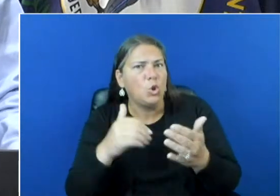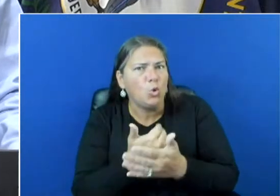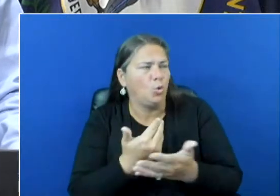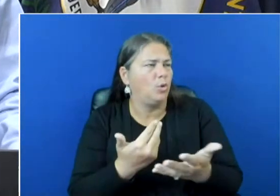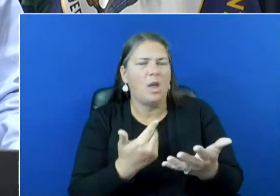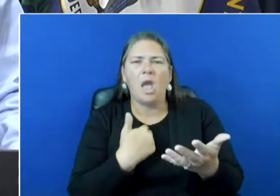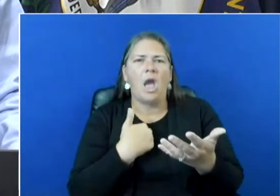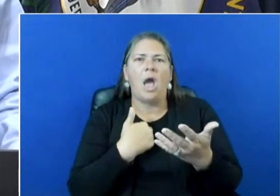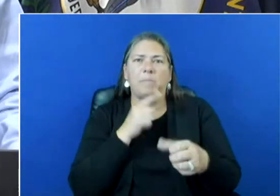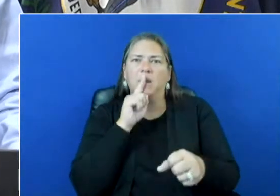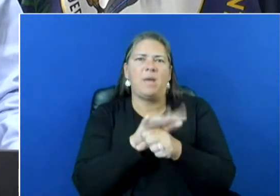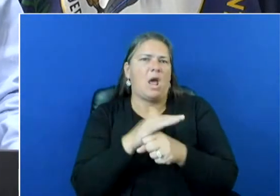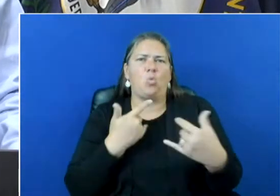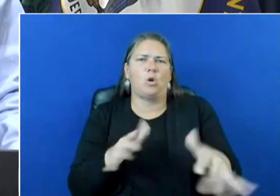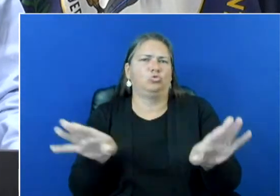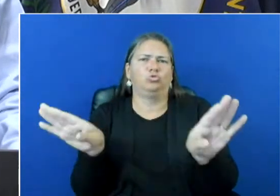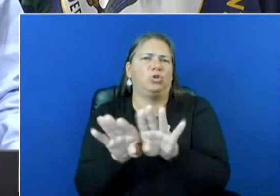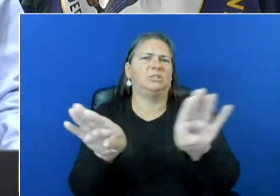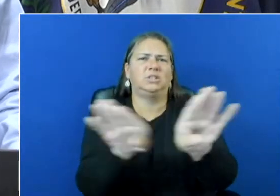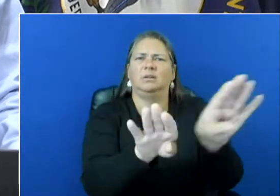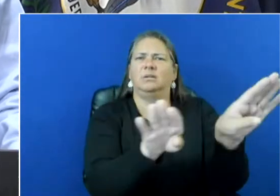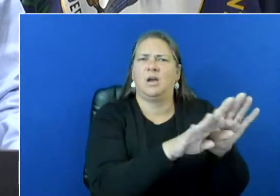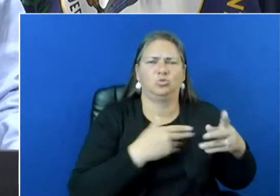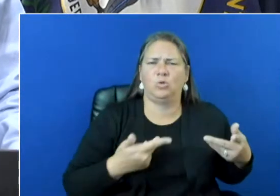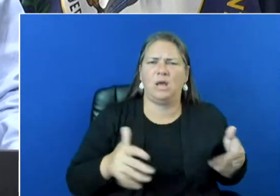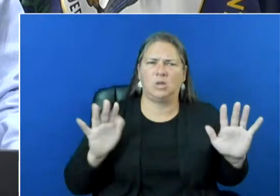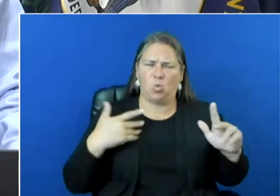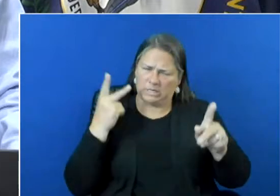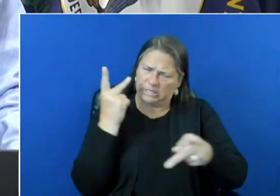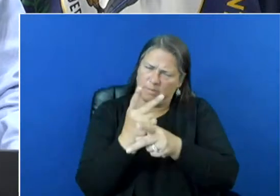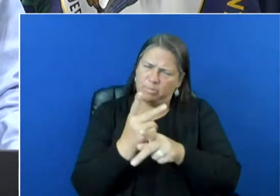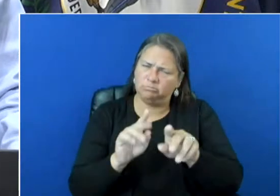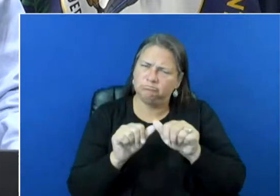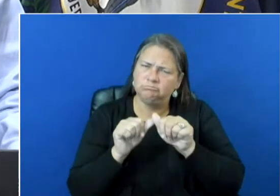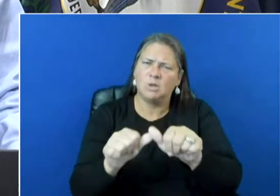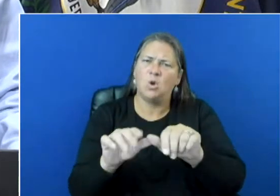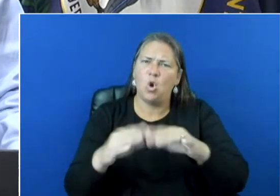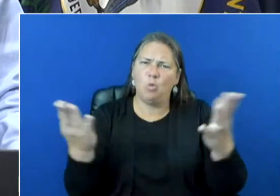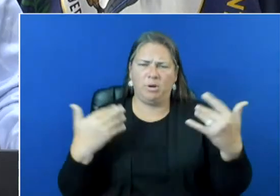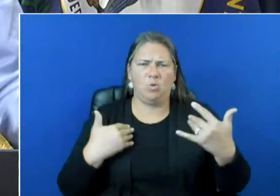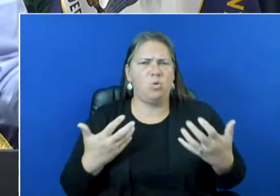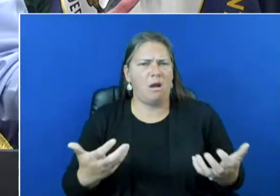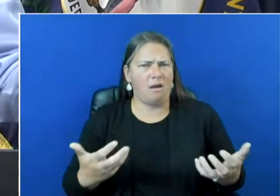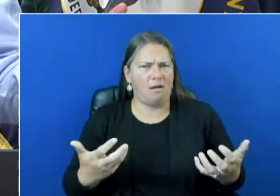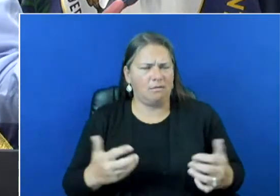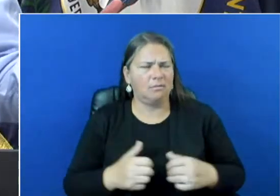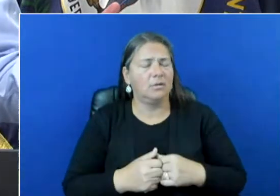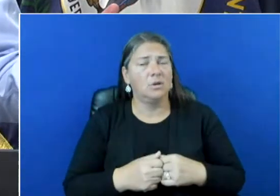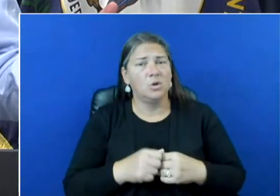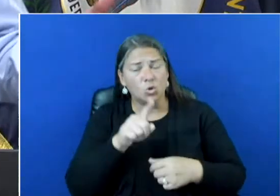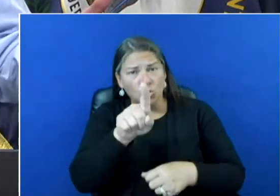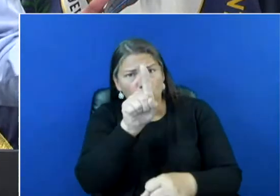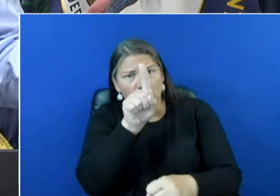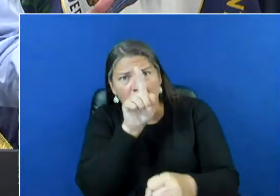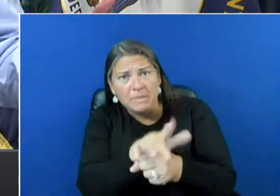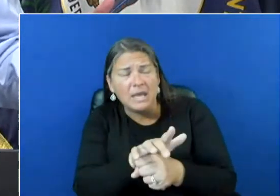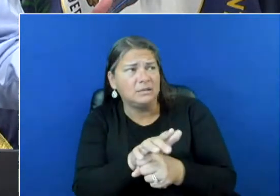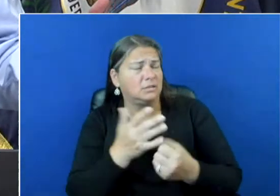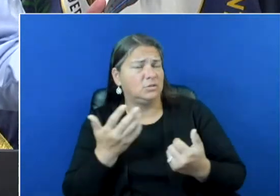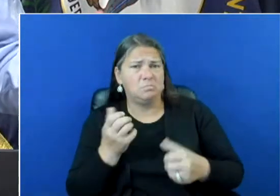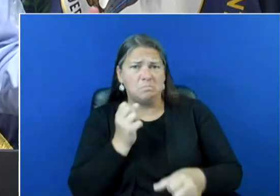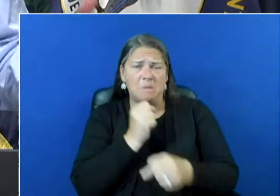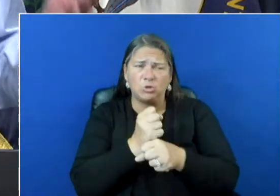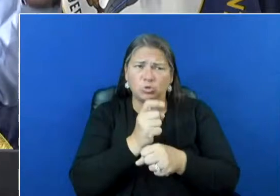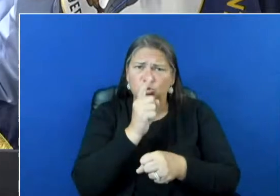of them, to keep every single one of them open. And if we are committed to making sure that happens, to make sure an economy